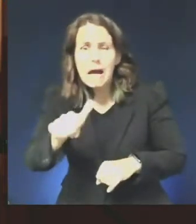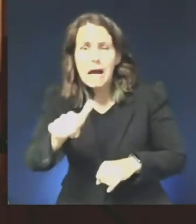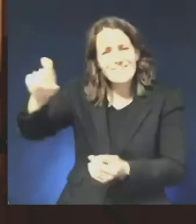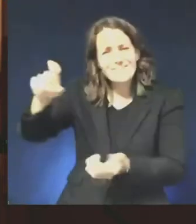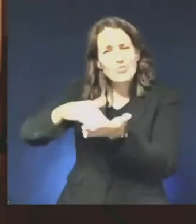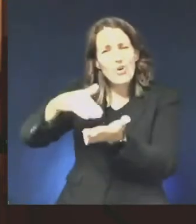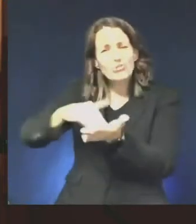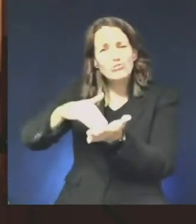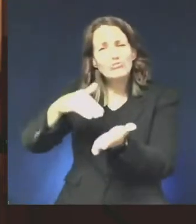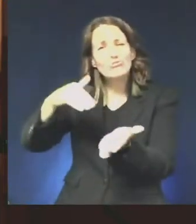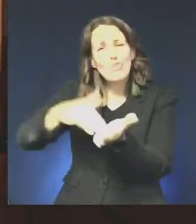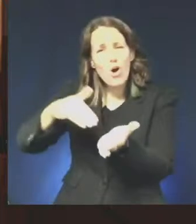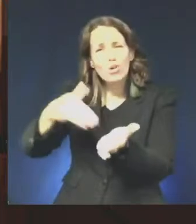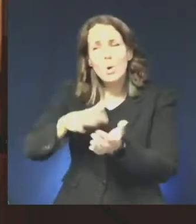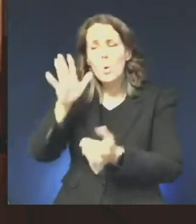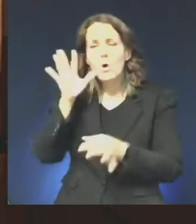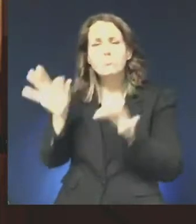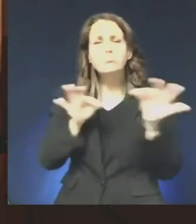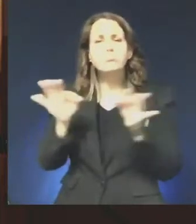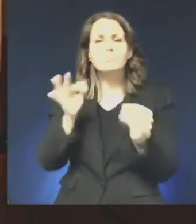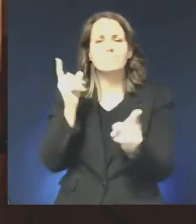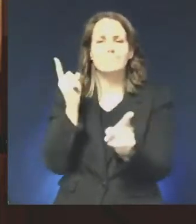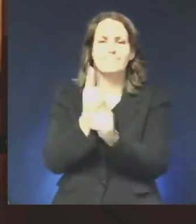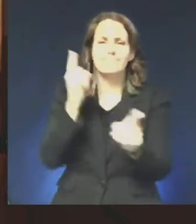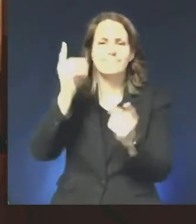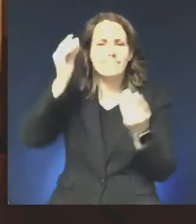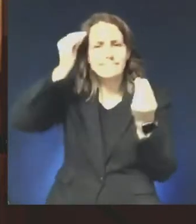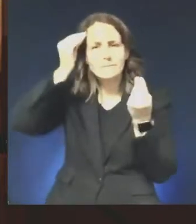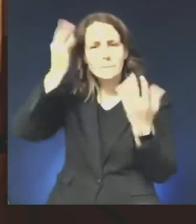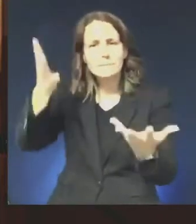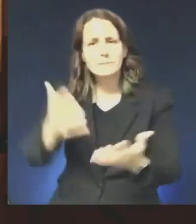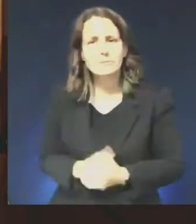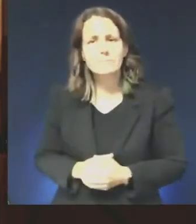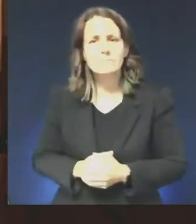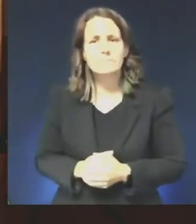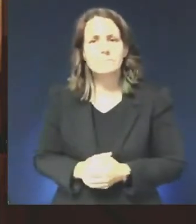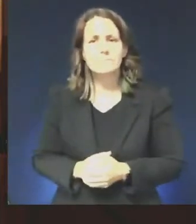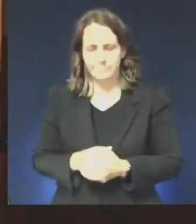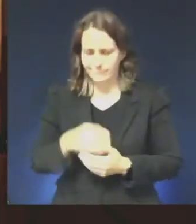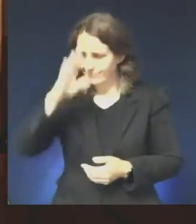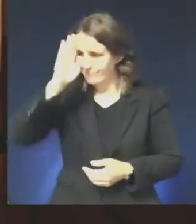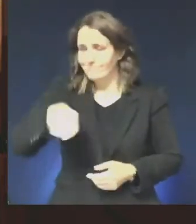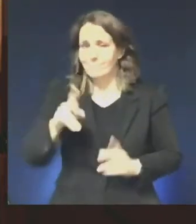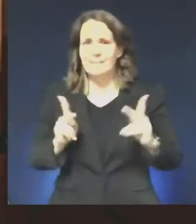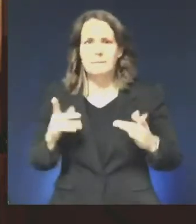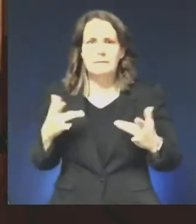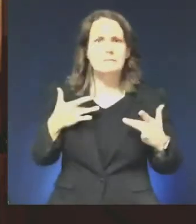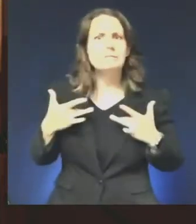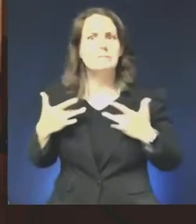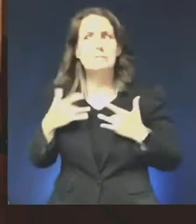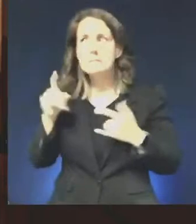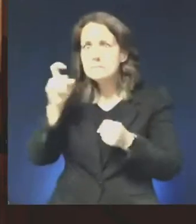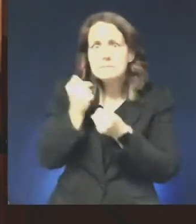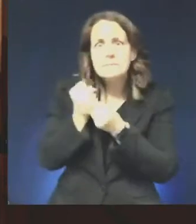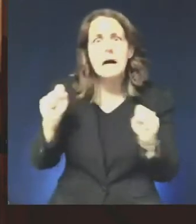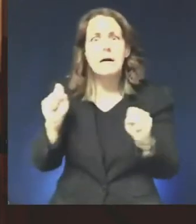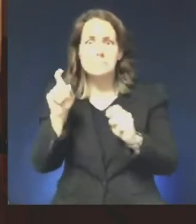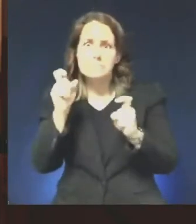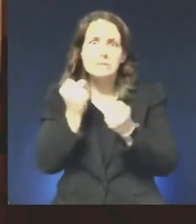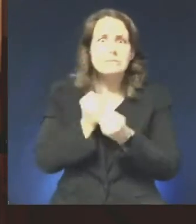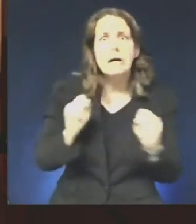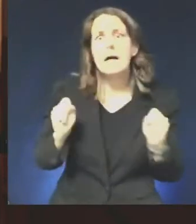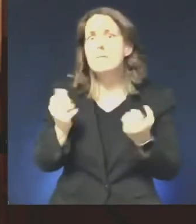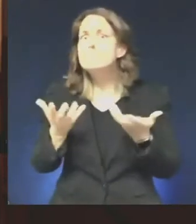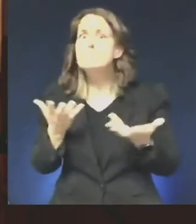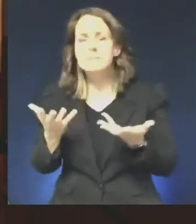valid concern to want to have children, but I can assure you the vaccines are